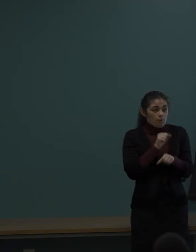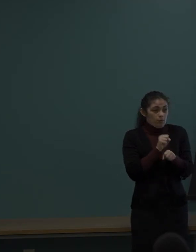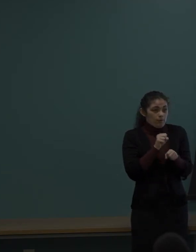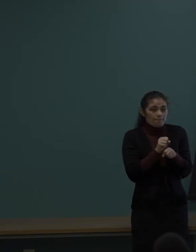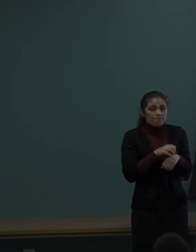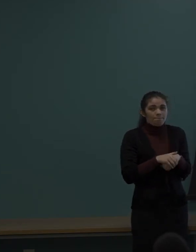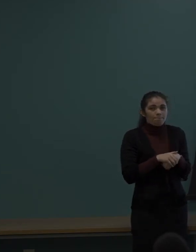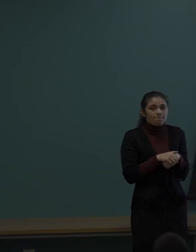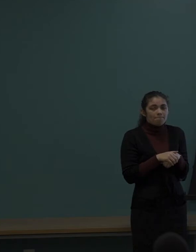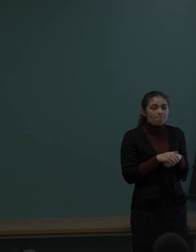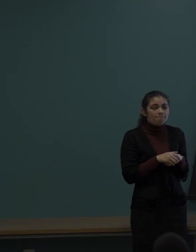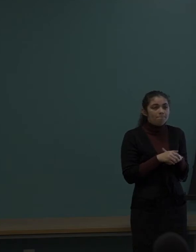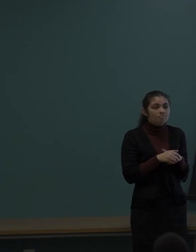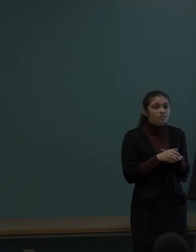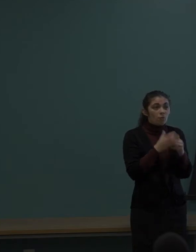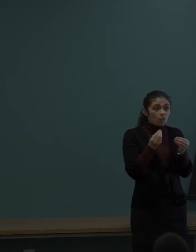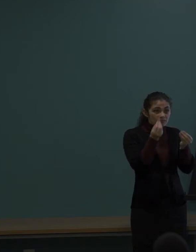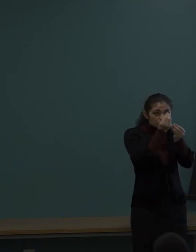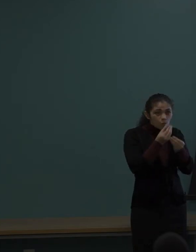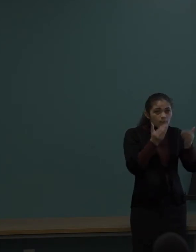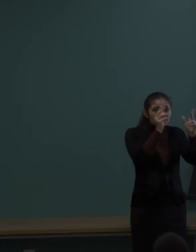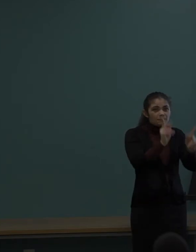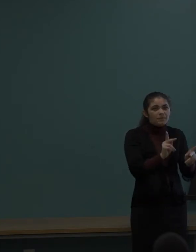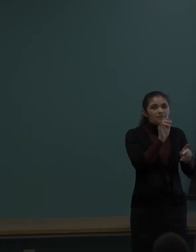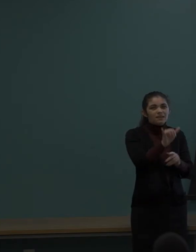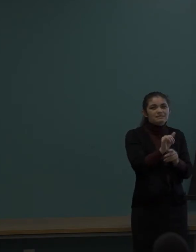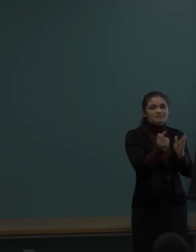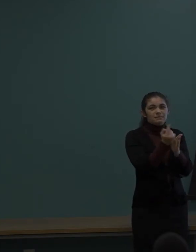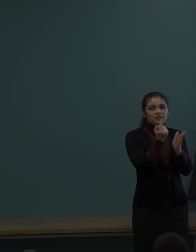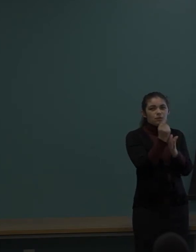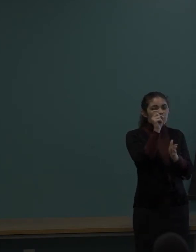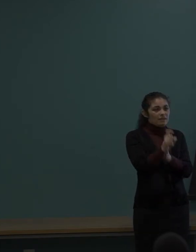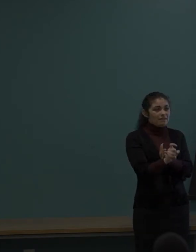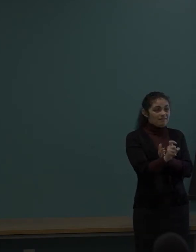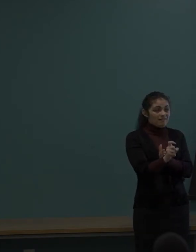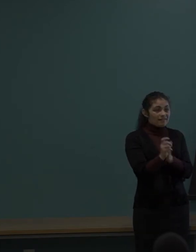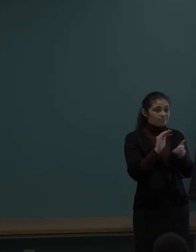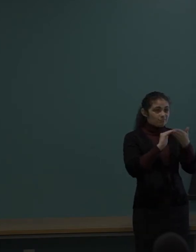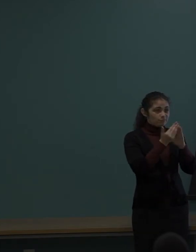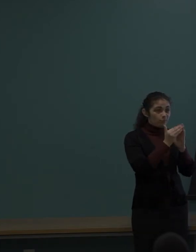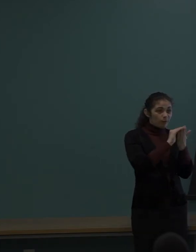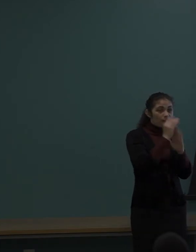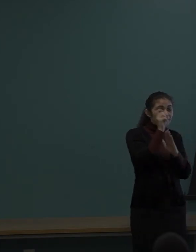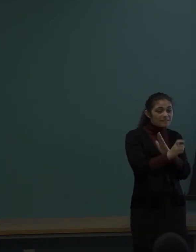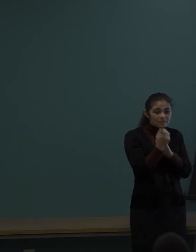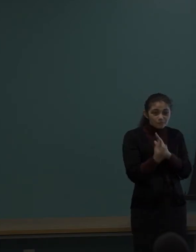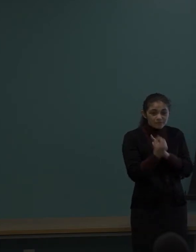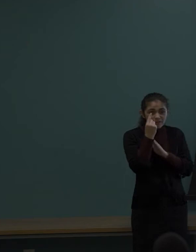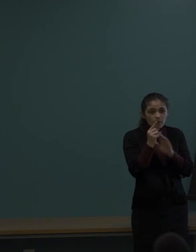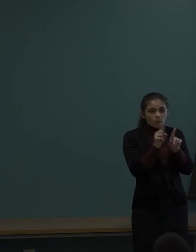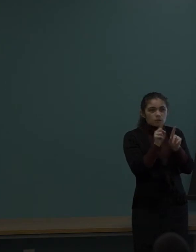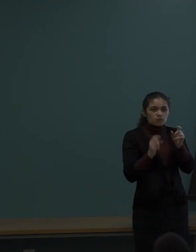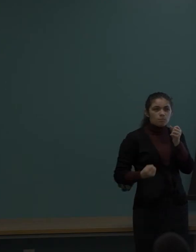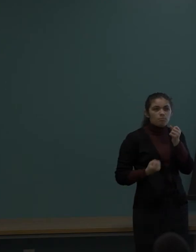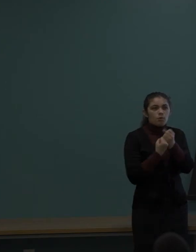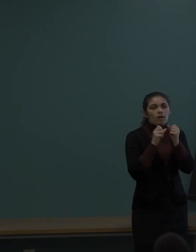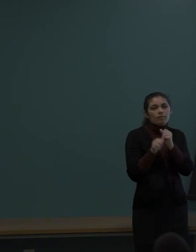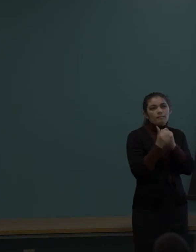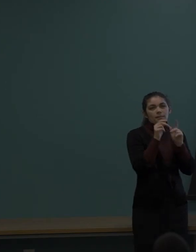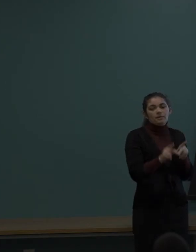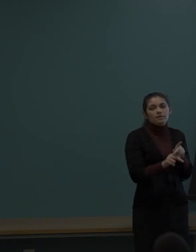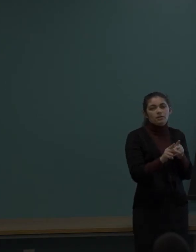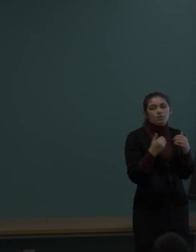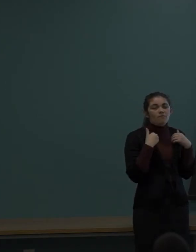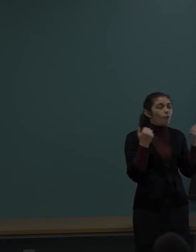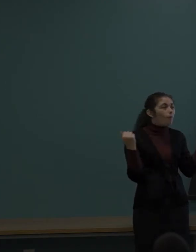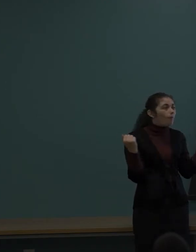So I just want to let folks know that that's something that we have to, as a community, come together around. And we're really trying to make sure that you